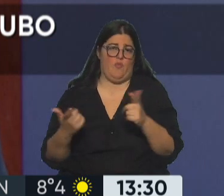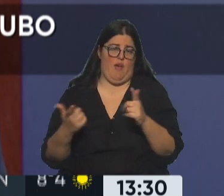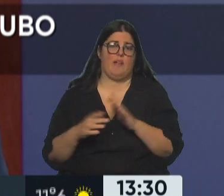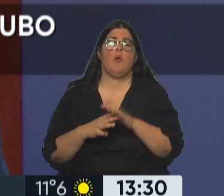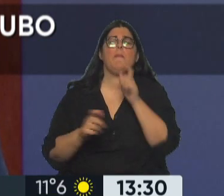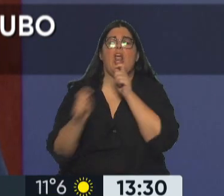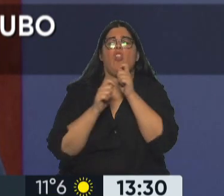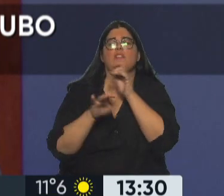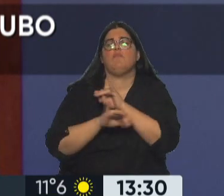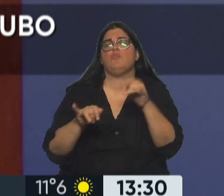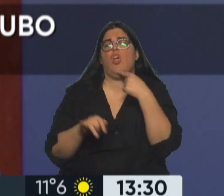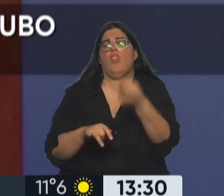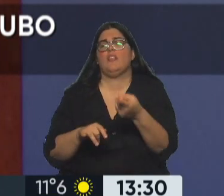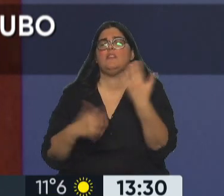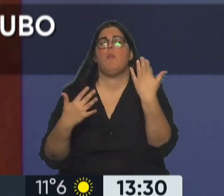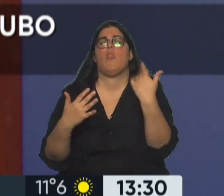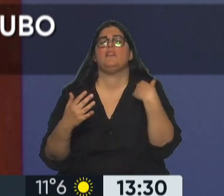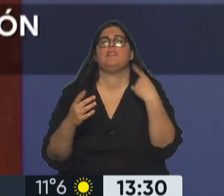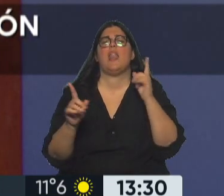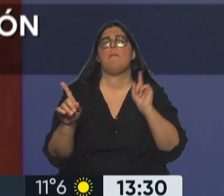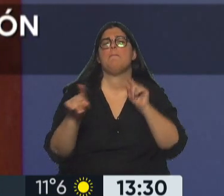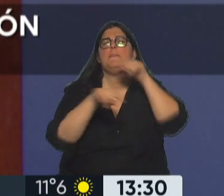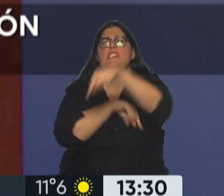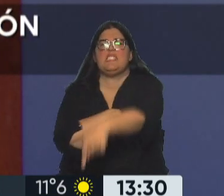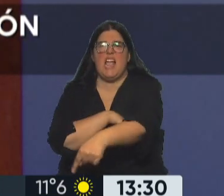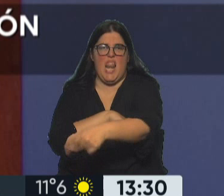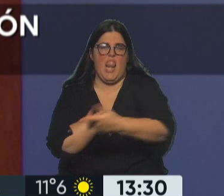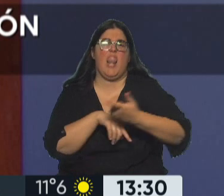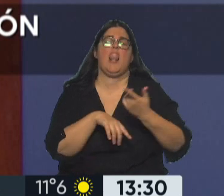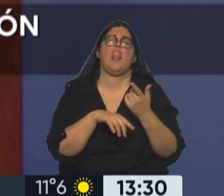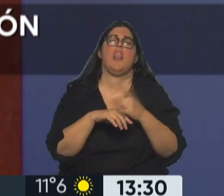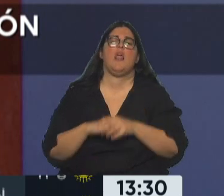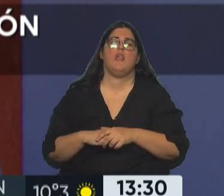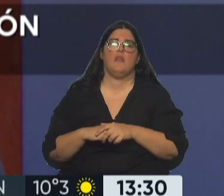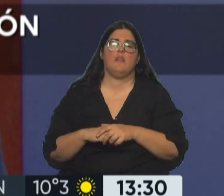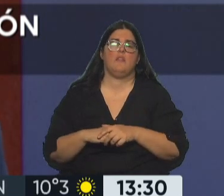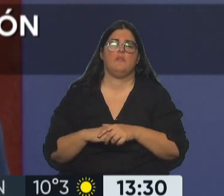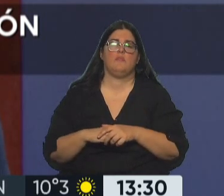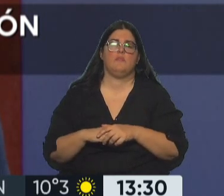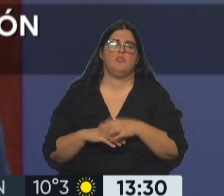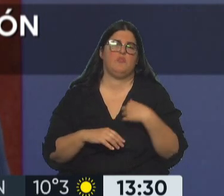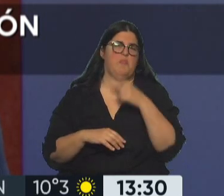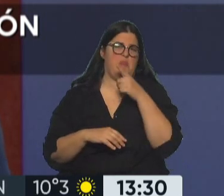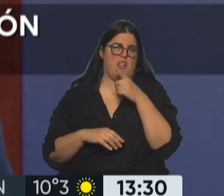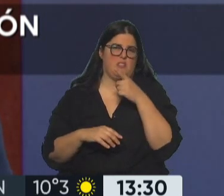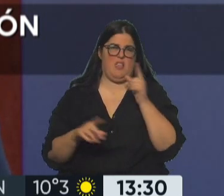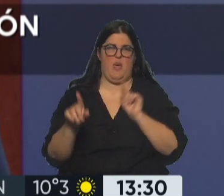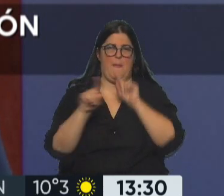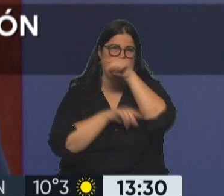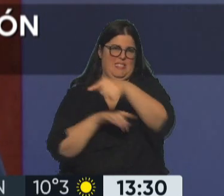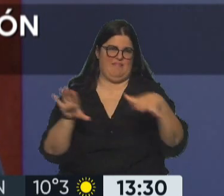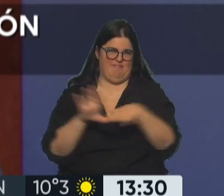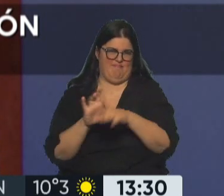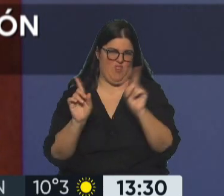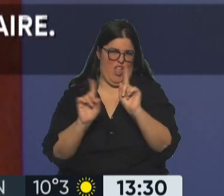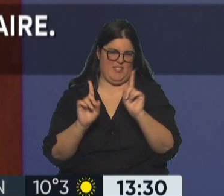stating that there was some type of surface-to-air missile that took down the plane. That we assess that information to be inaccurate. Again, nothing